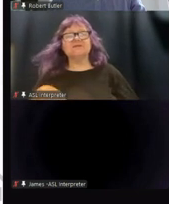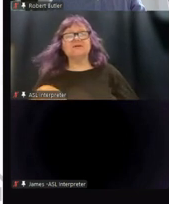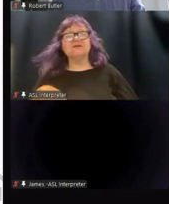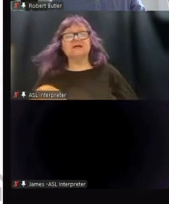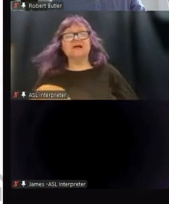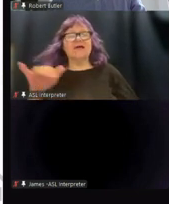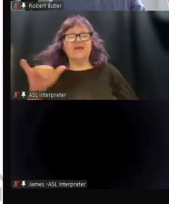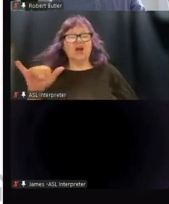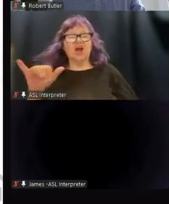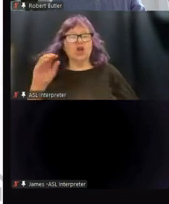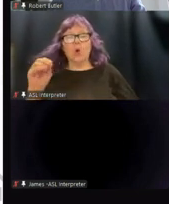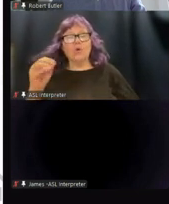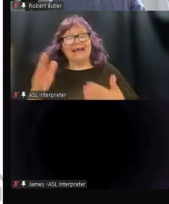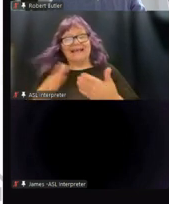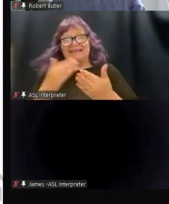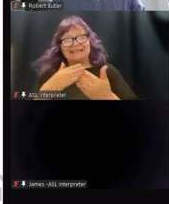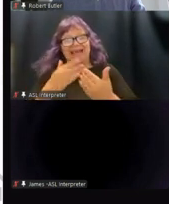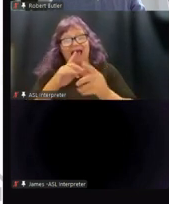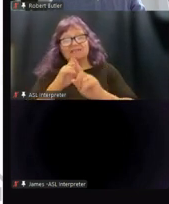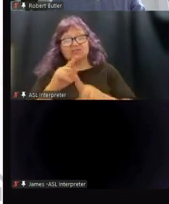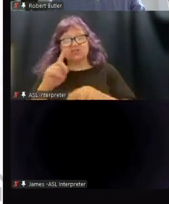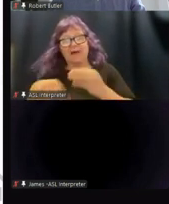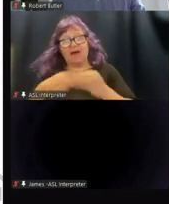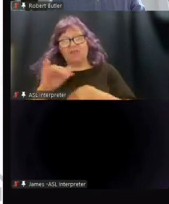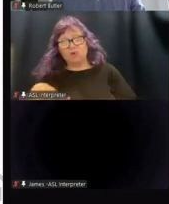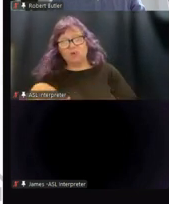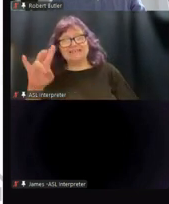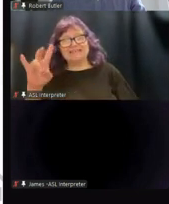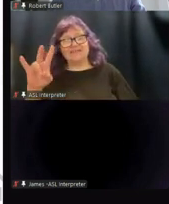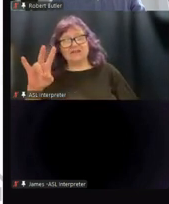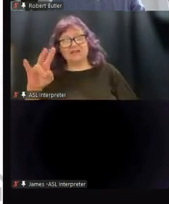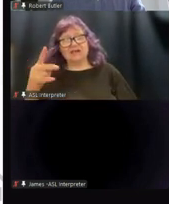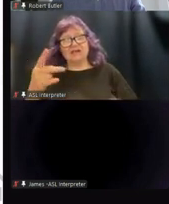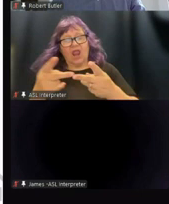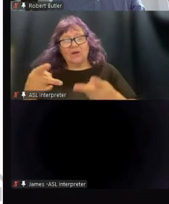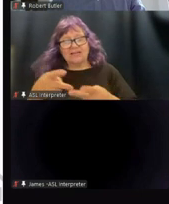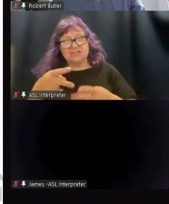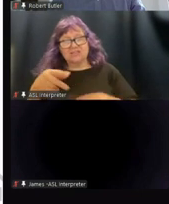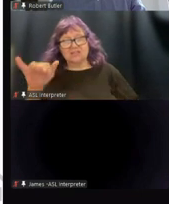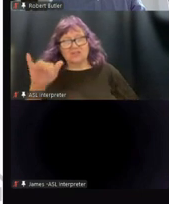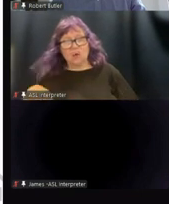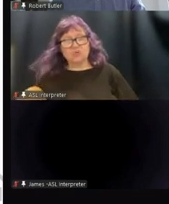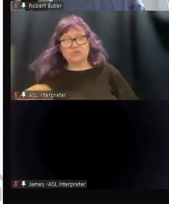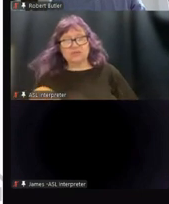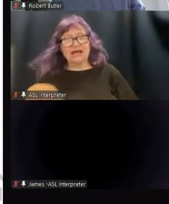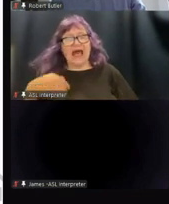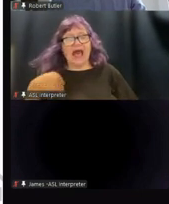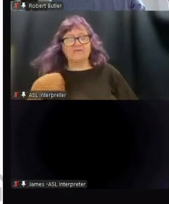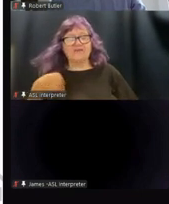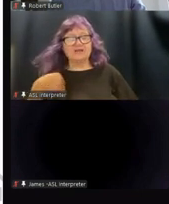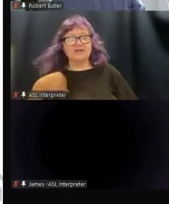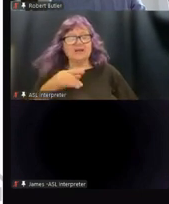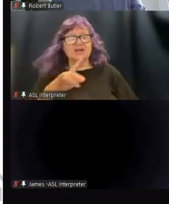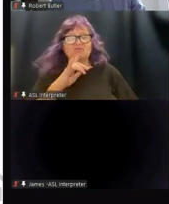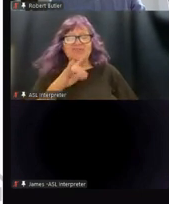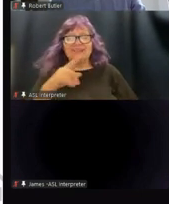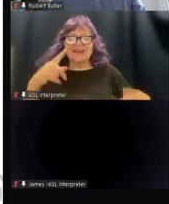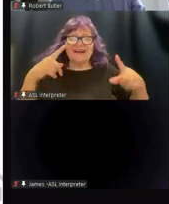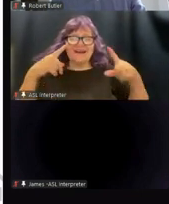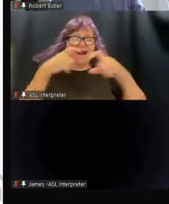no easy answers at these 7 locations. These are all stations that have really